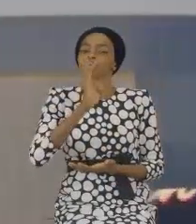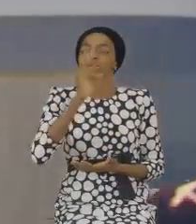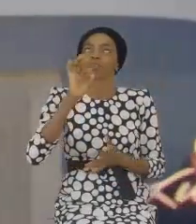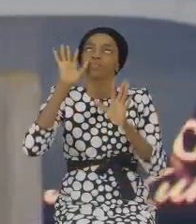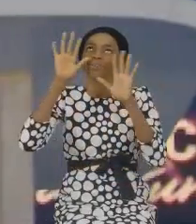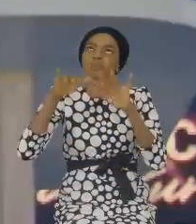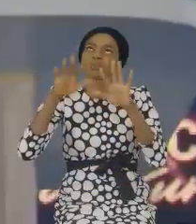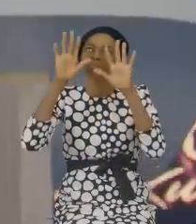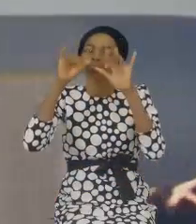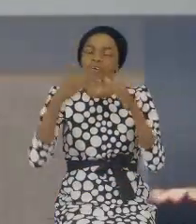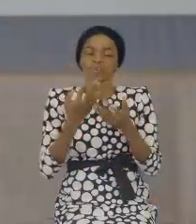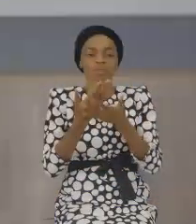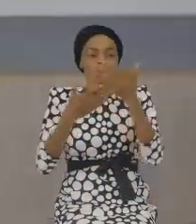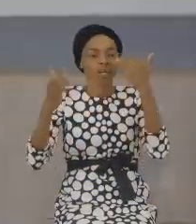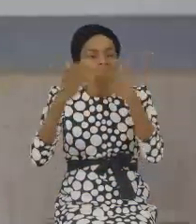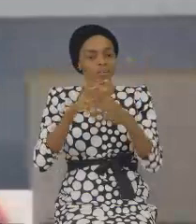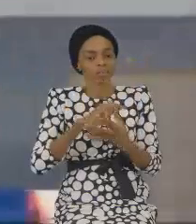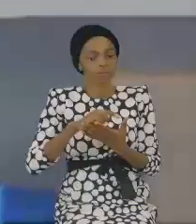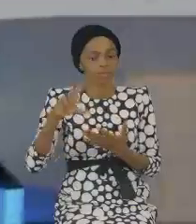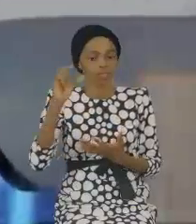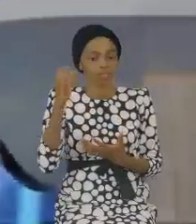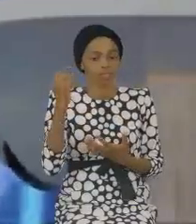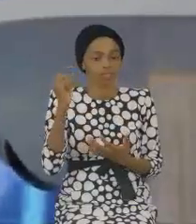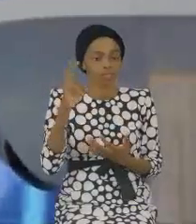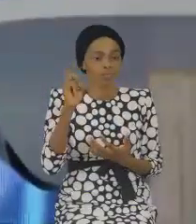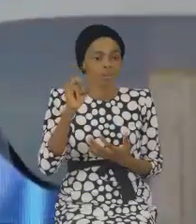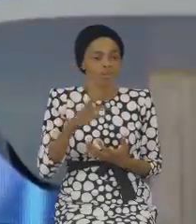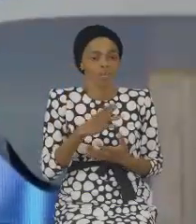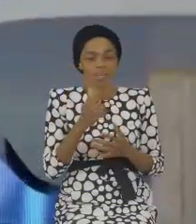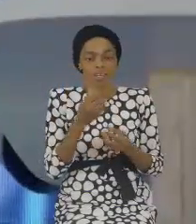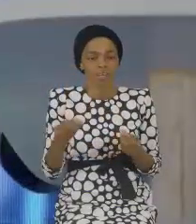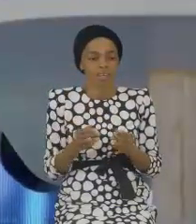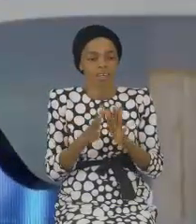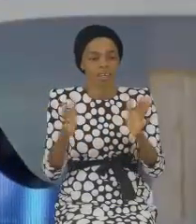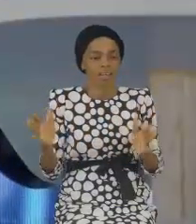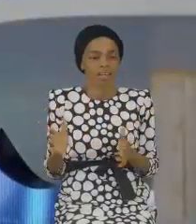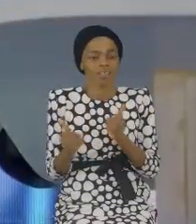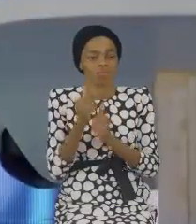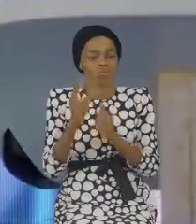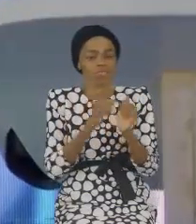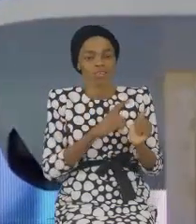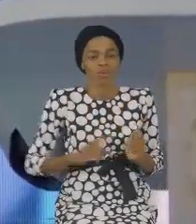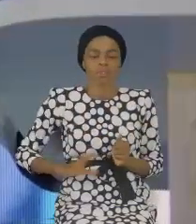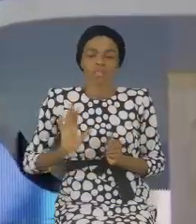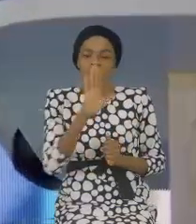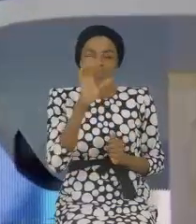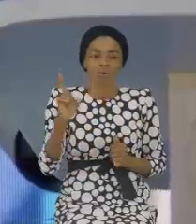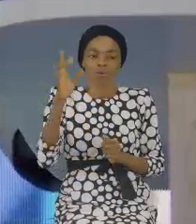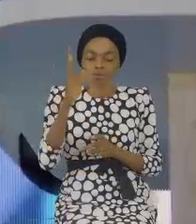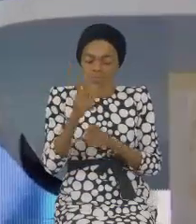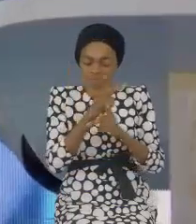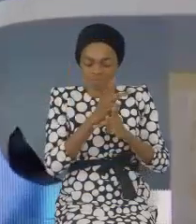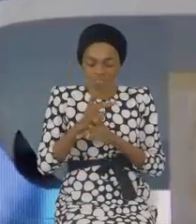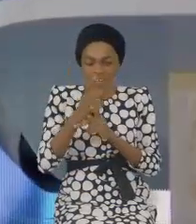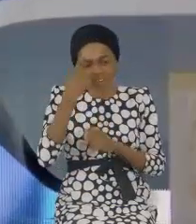rain of heaven." And then in verse 12, it says, "A land which the Lord thy God careth